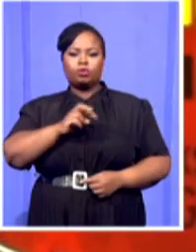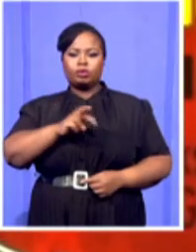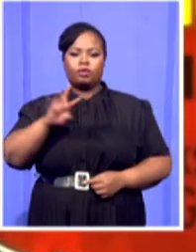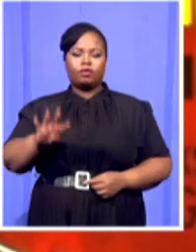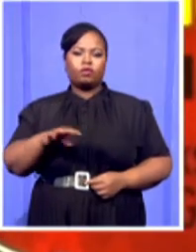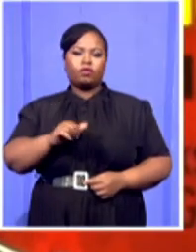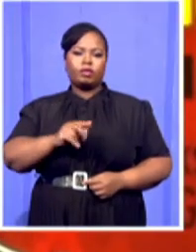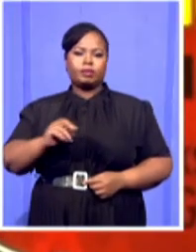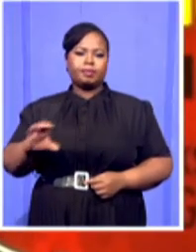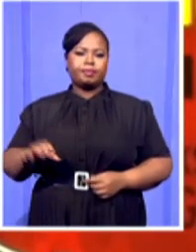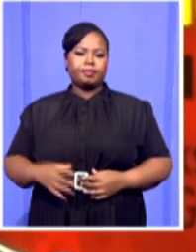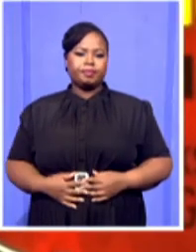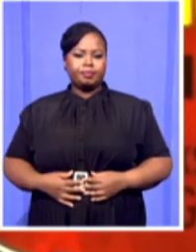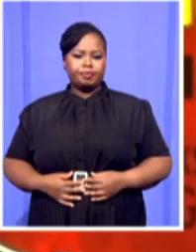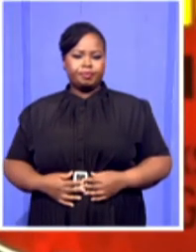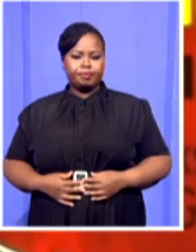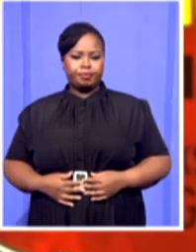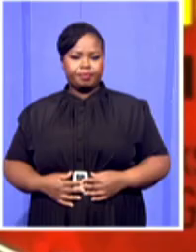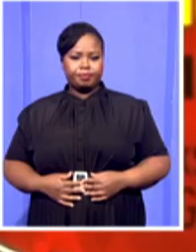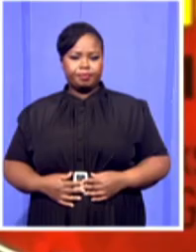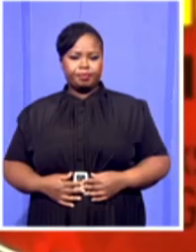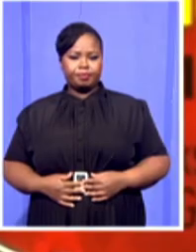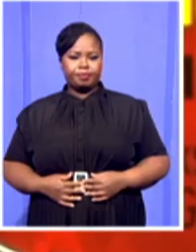the African National Congress.